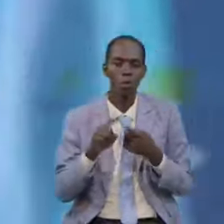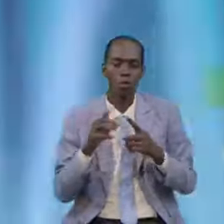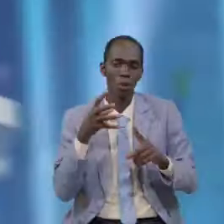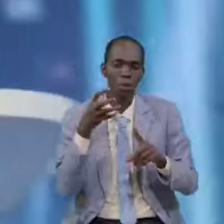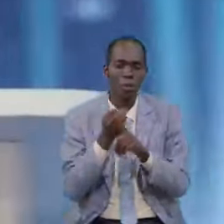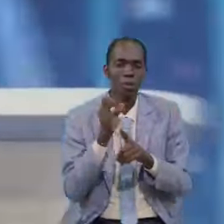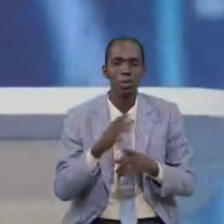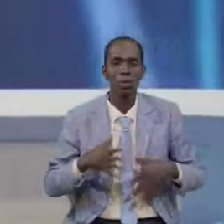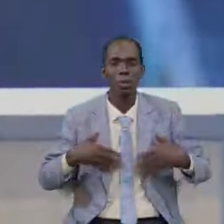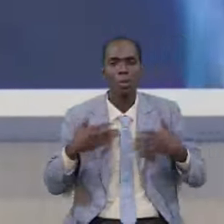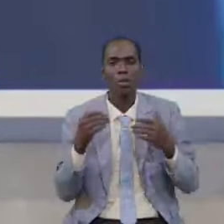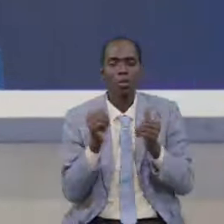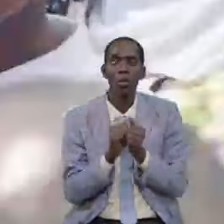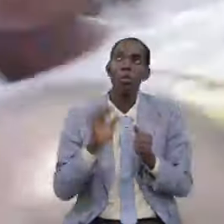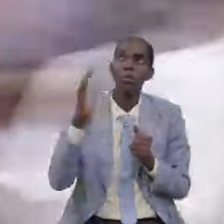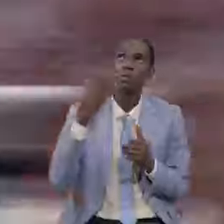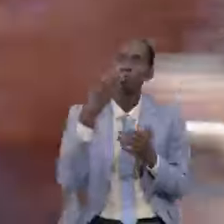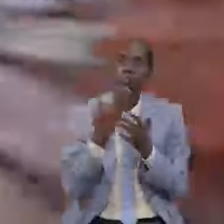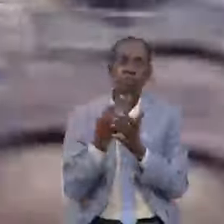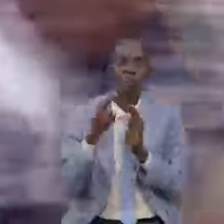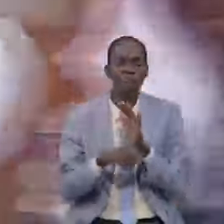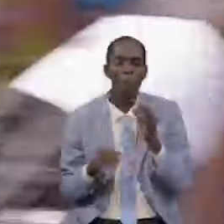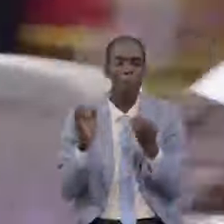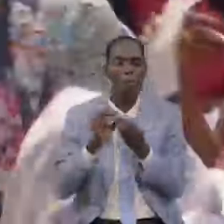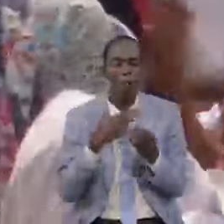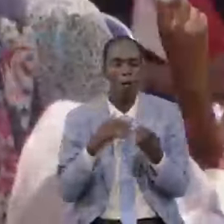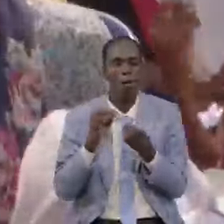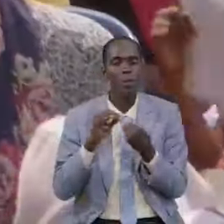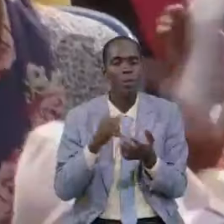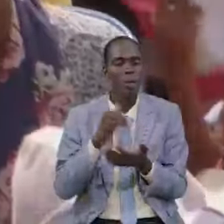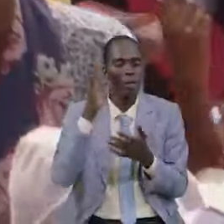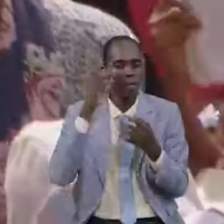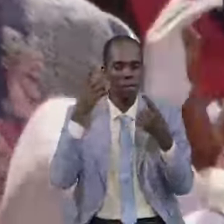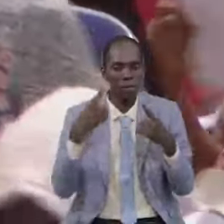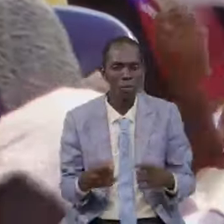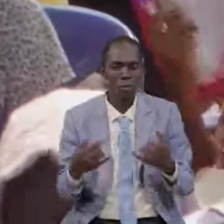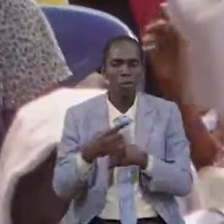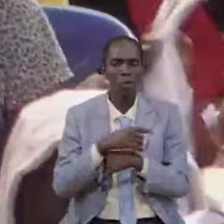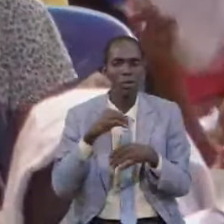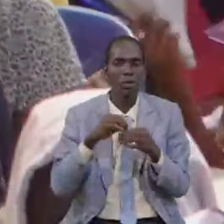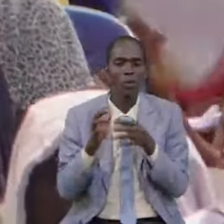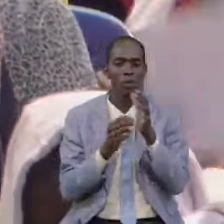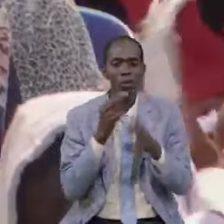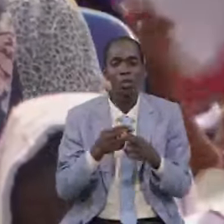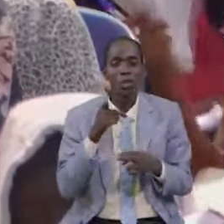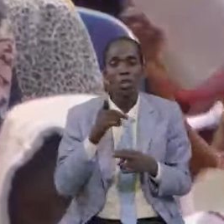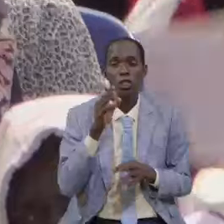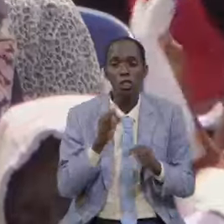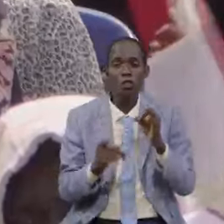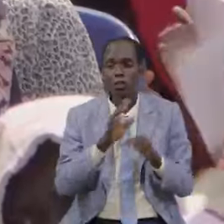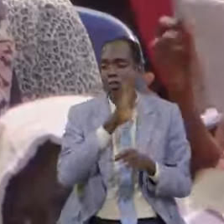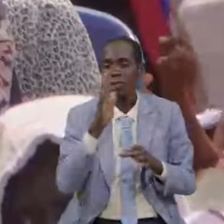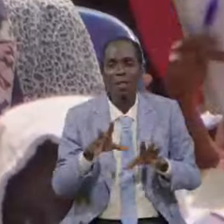more and more. It will happen today. If you have never given your life to the Lord Jesus Christ, or you have been